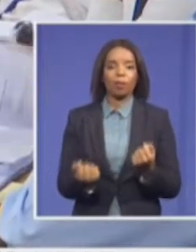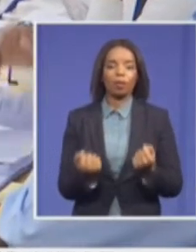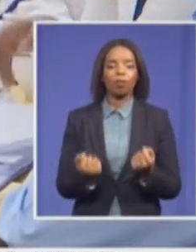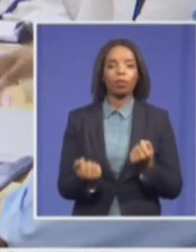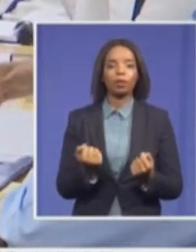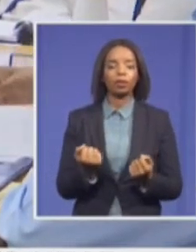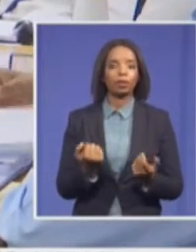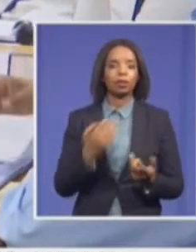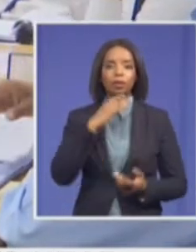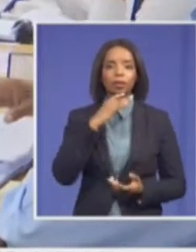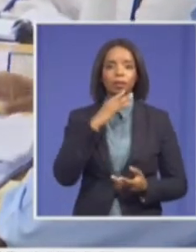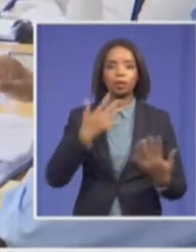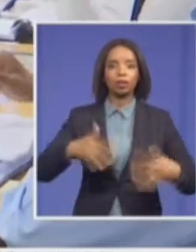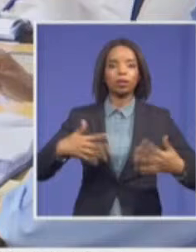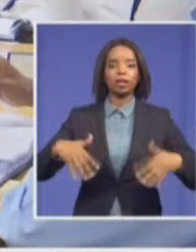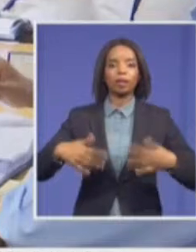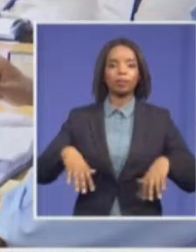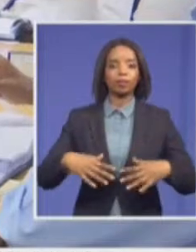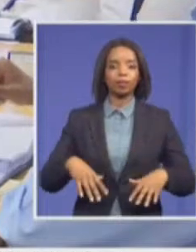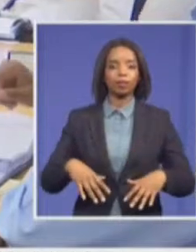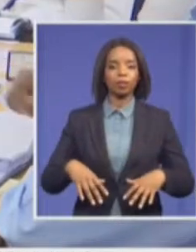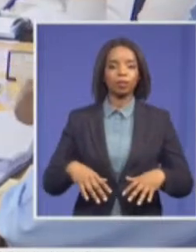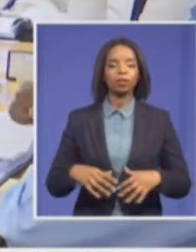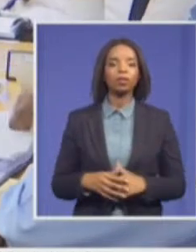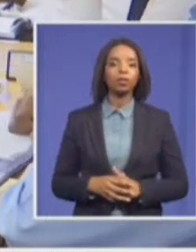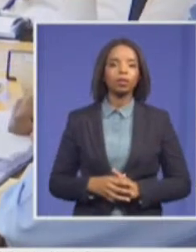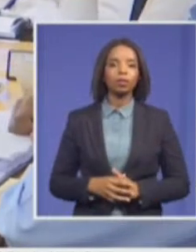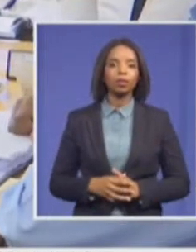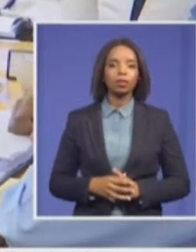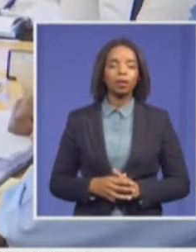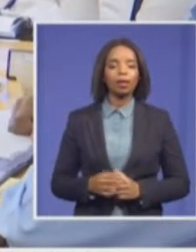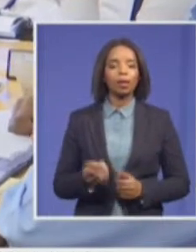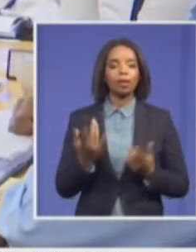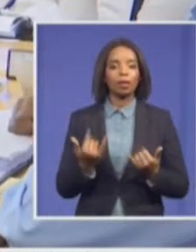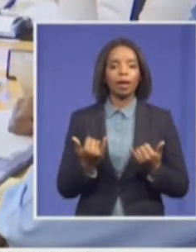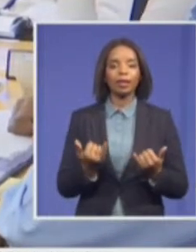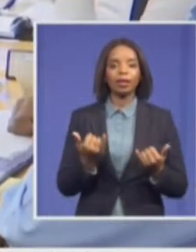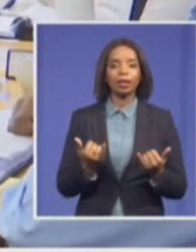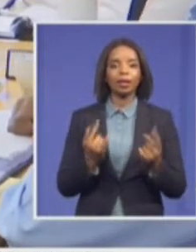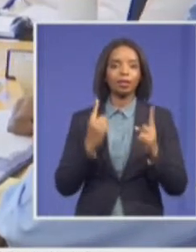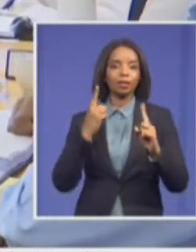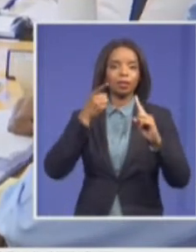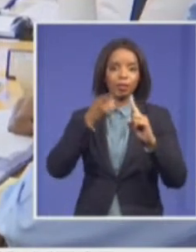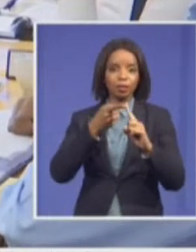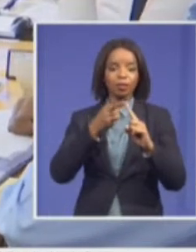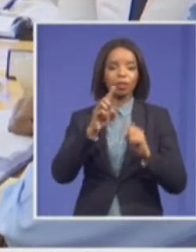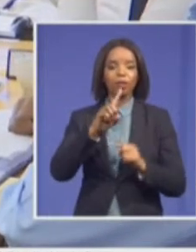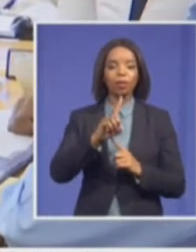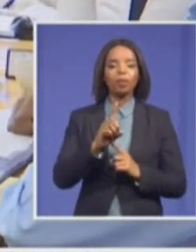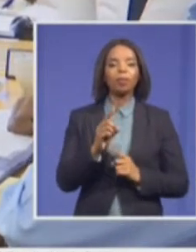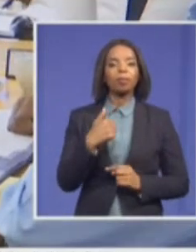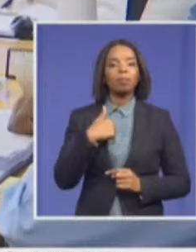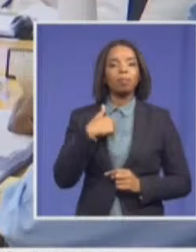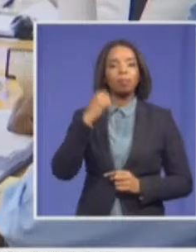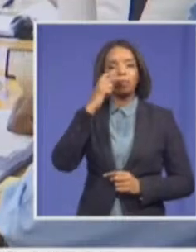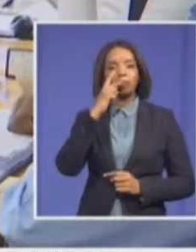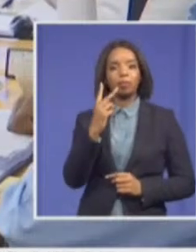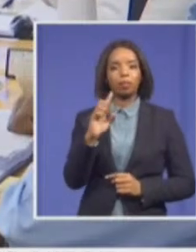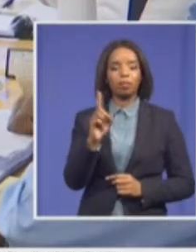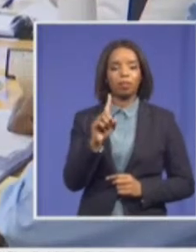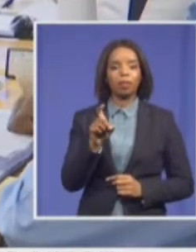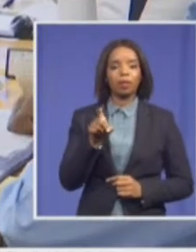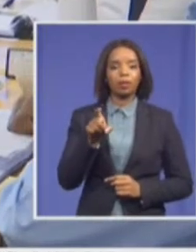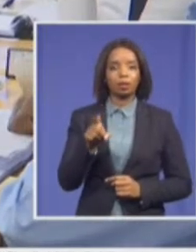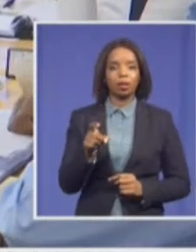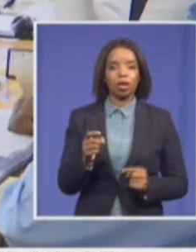simply, did she deliberately breach the court order or not? I've seen her explanation. She says there was a bona fide error. If that is the case,